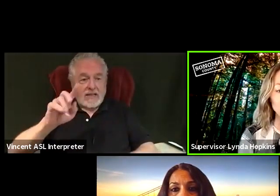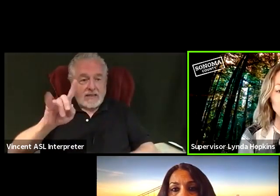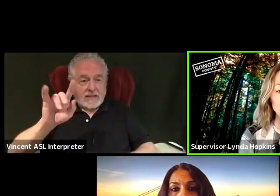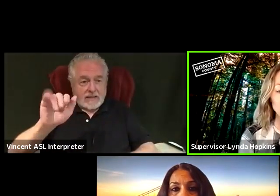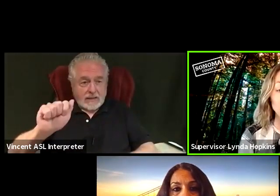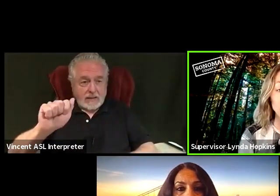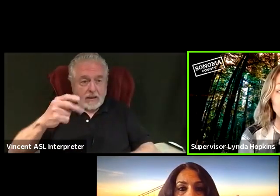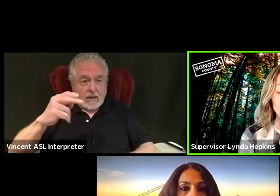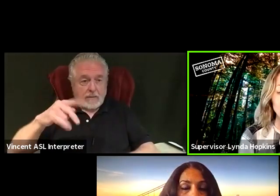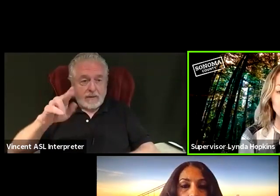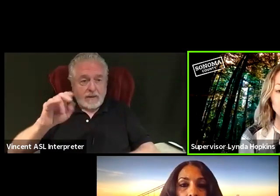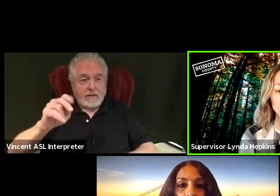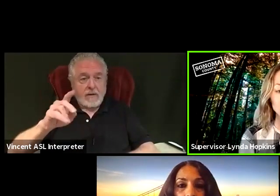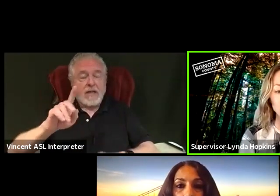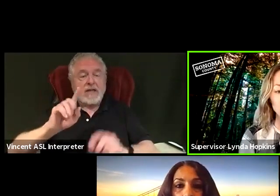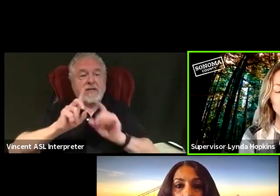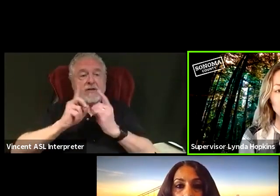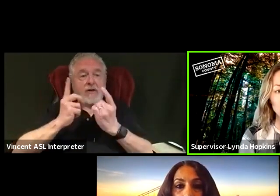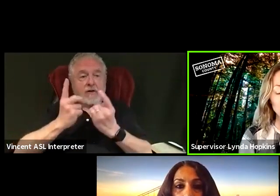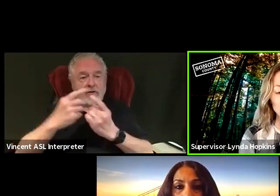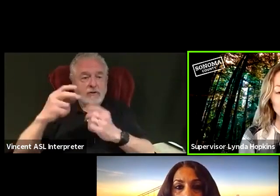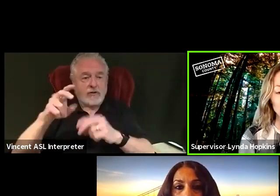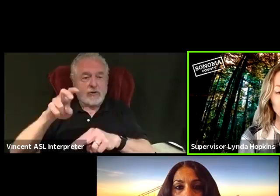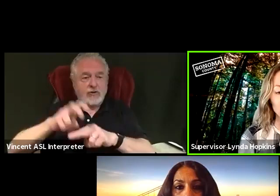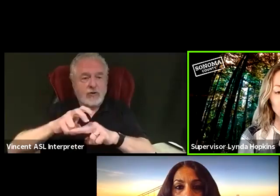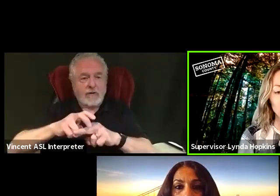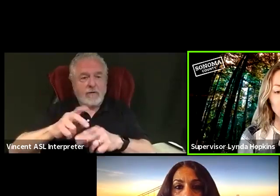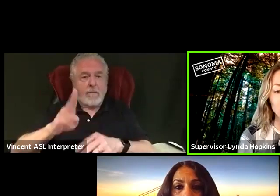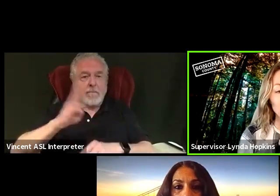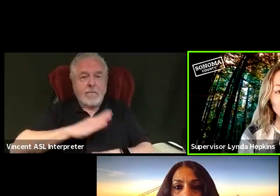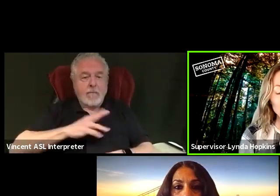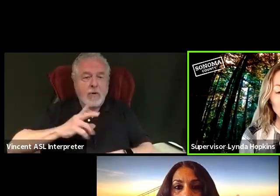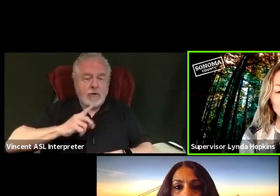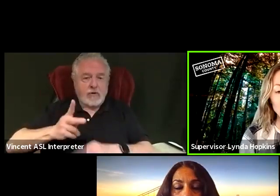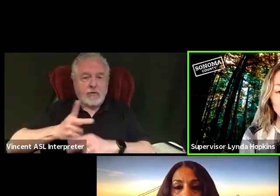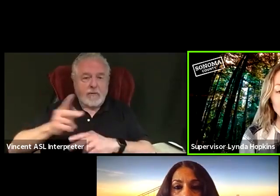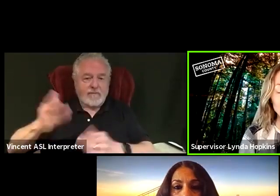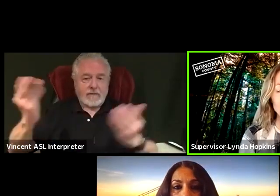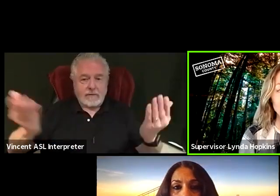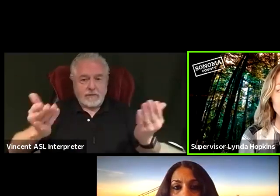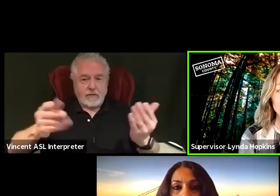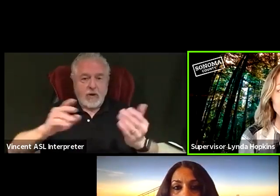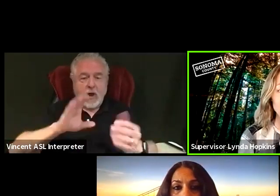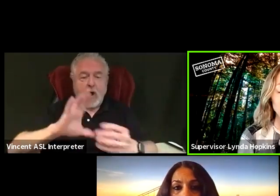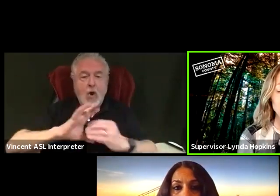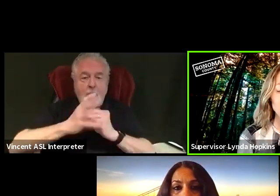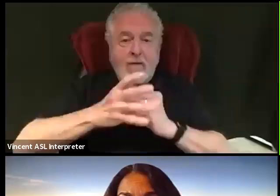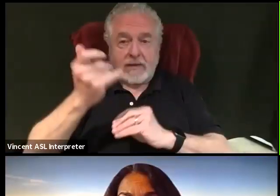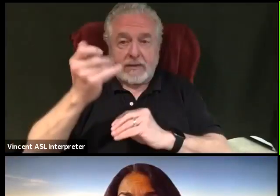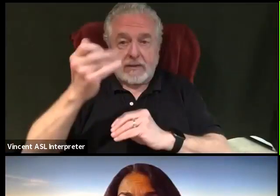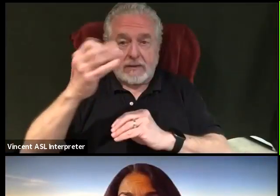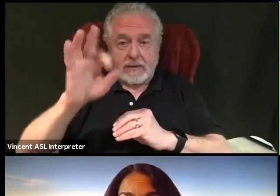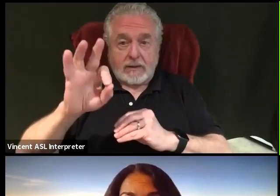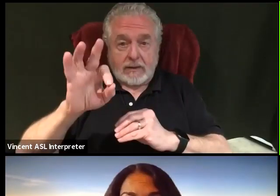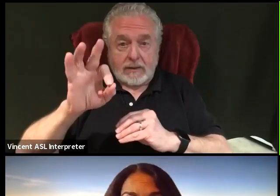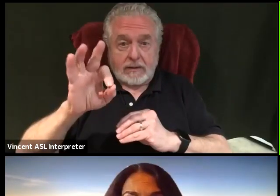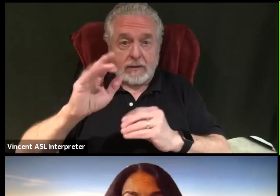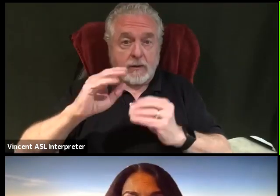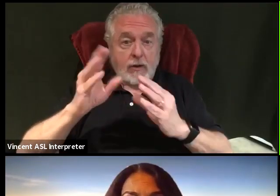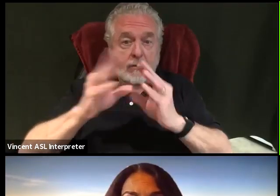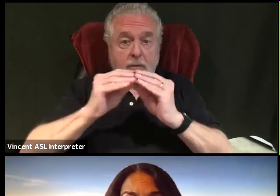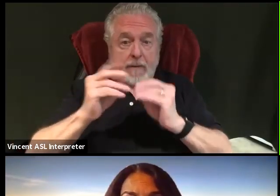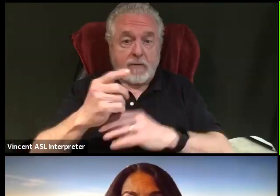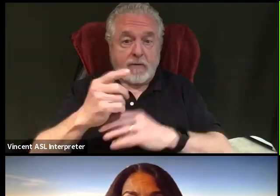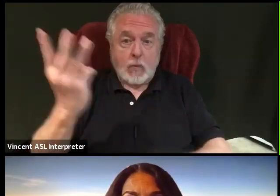supervisor for Sonoma County's 5th District and the chair of the Board of Supervisors. Welcome to our COVID-19 and vaccination community briefing for